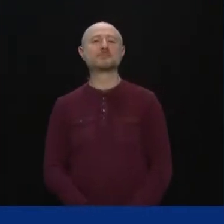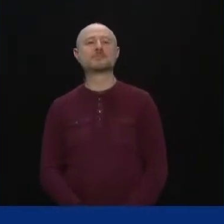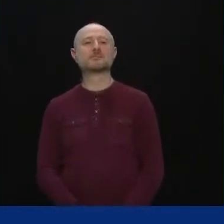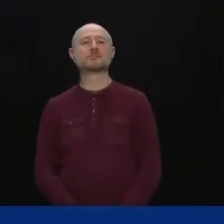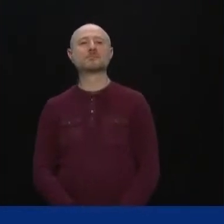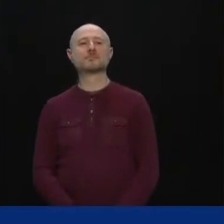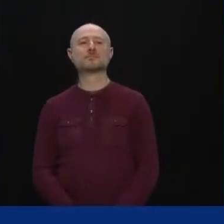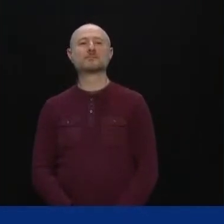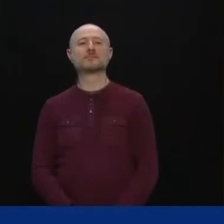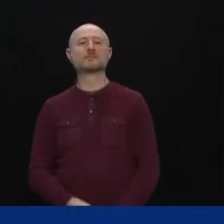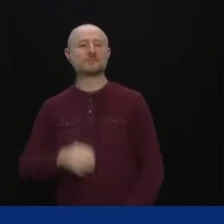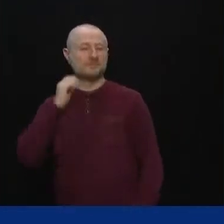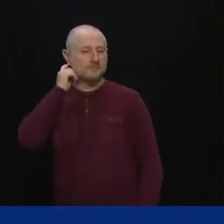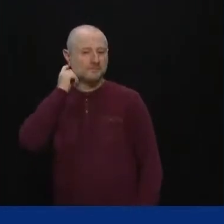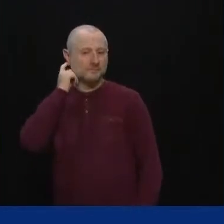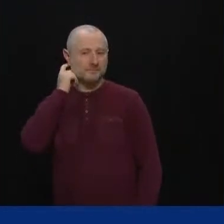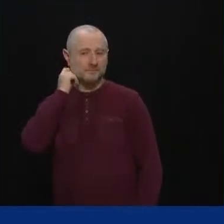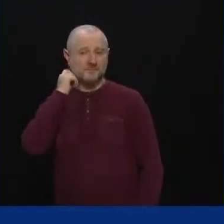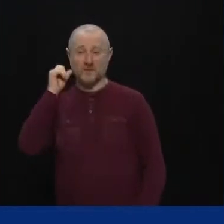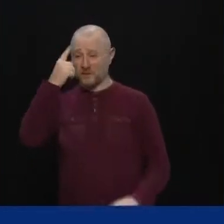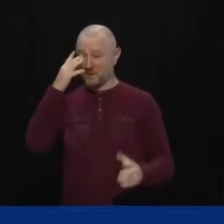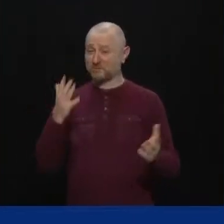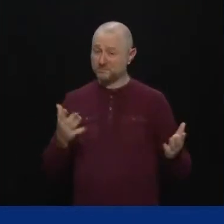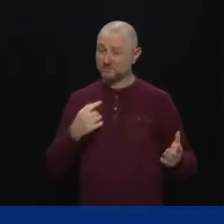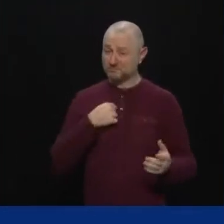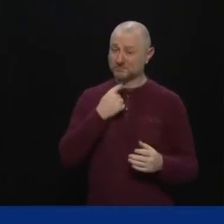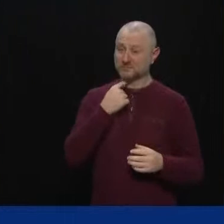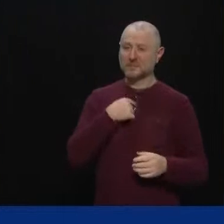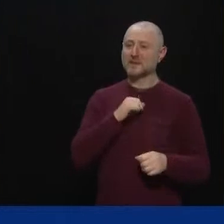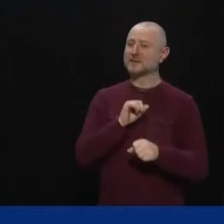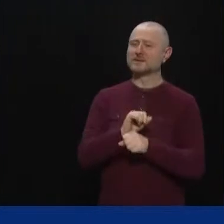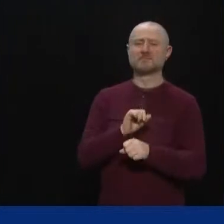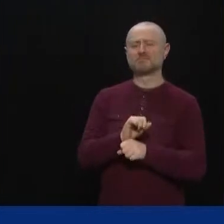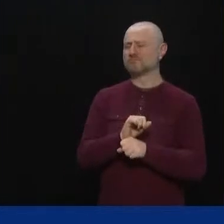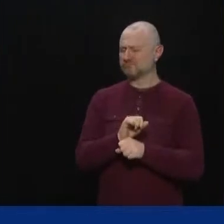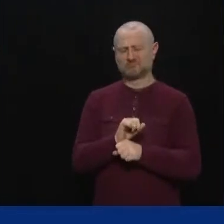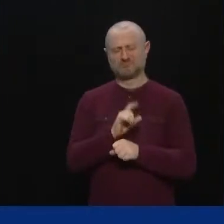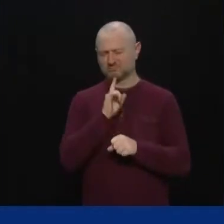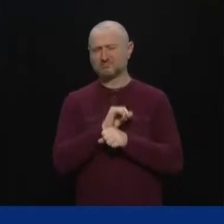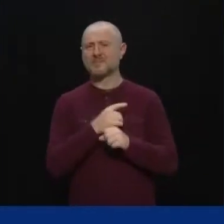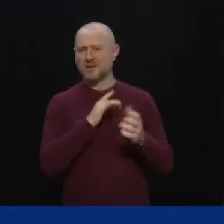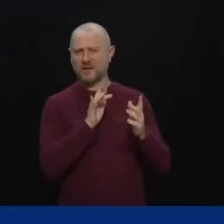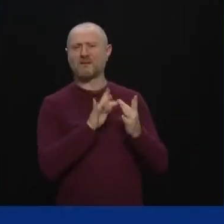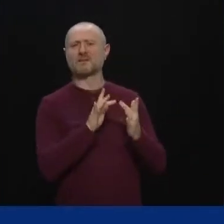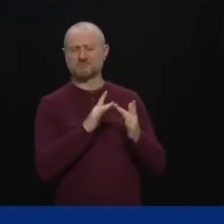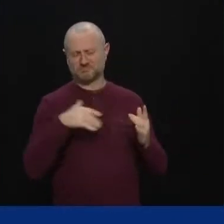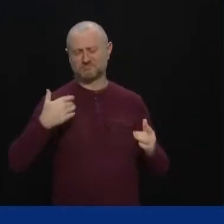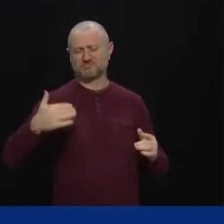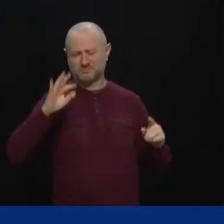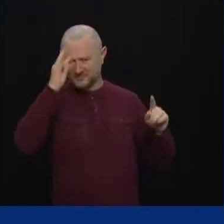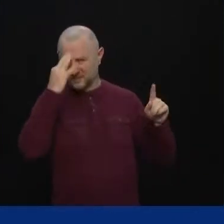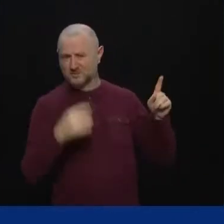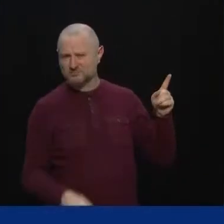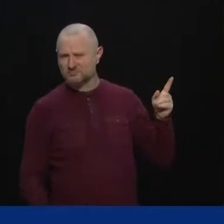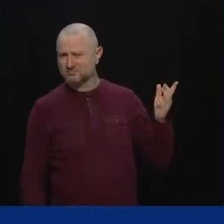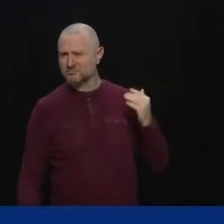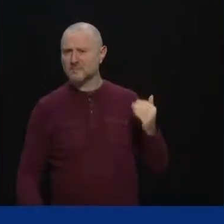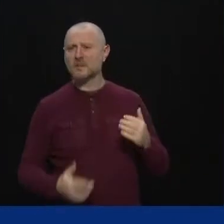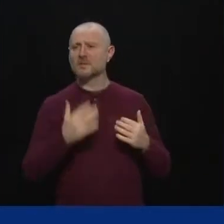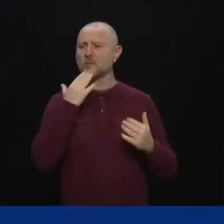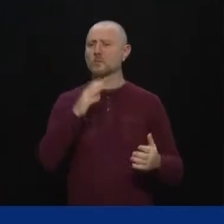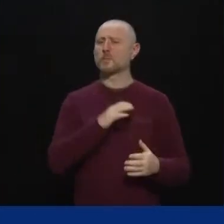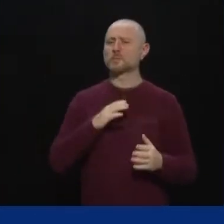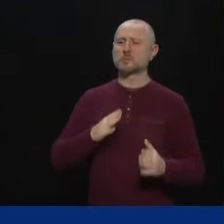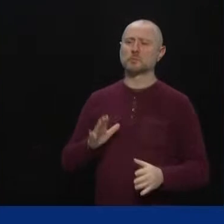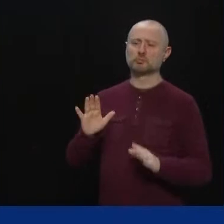It's not an exaggeration to say we have them on speed dial. Is that right? That's right. That's right. That's right. Thank you, Commissioner Brady, for all the great work that you're continuing to